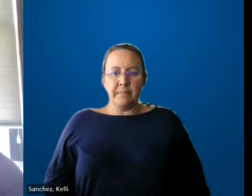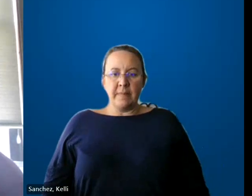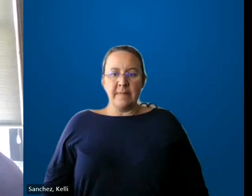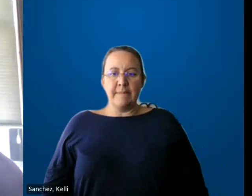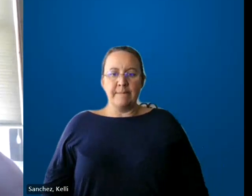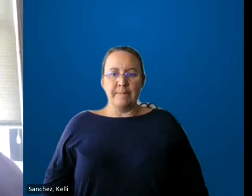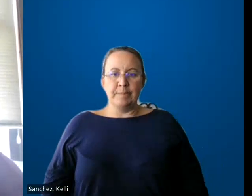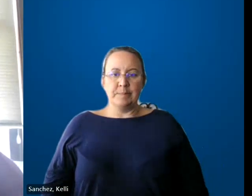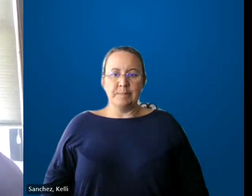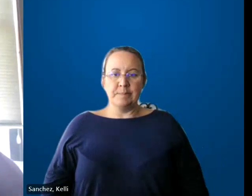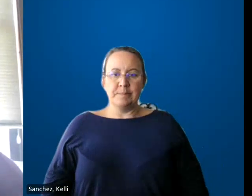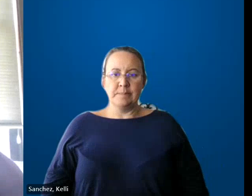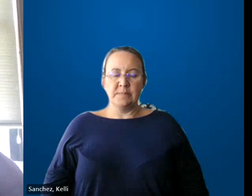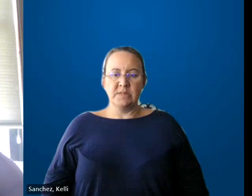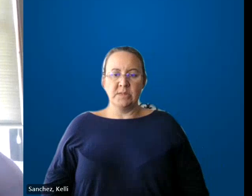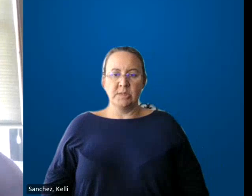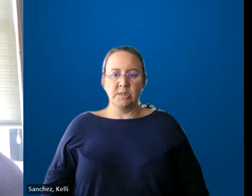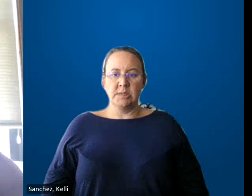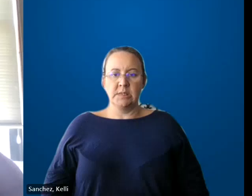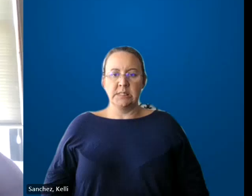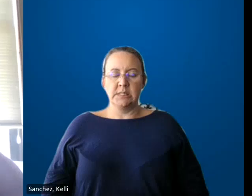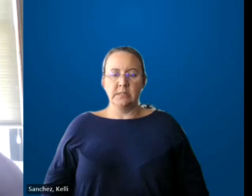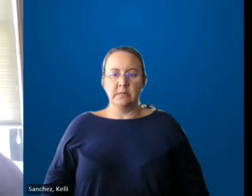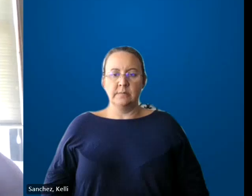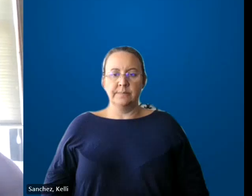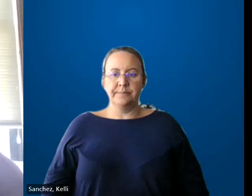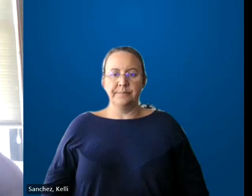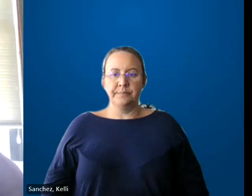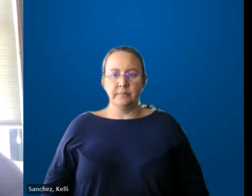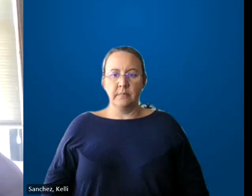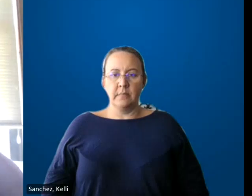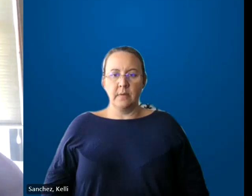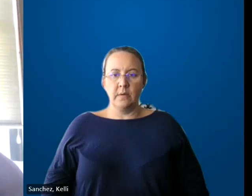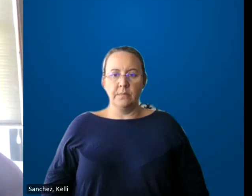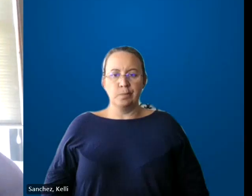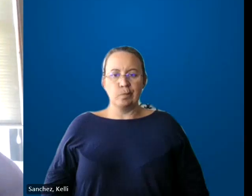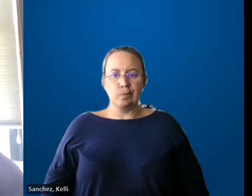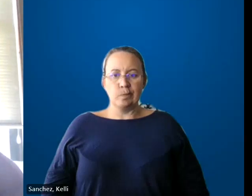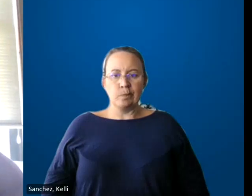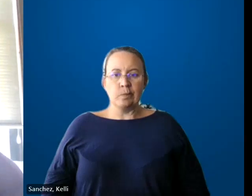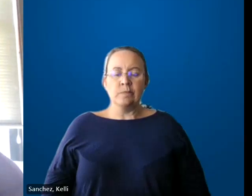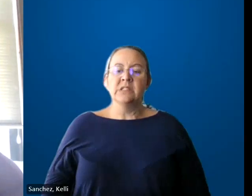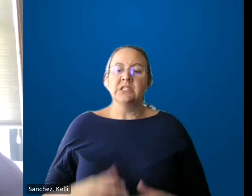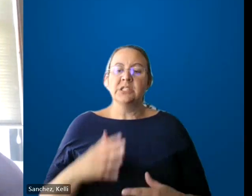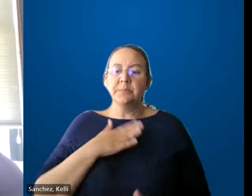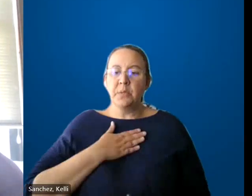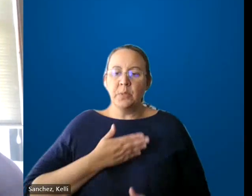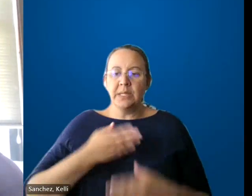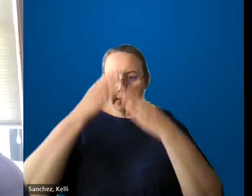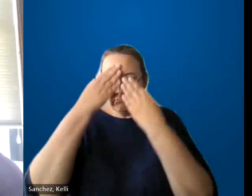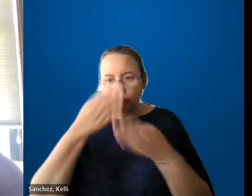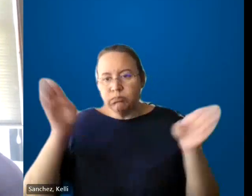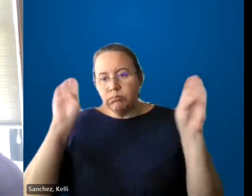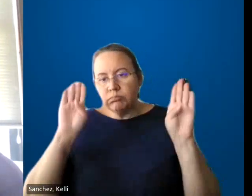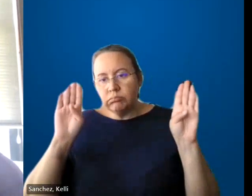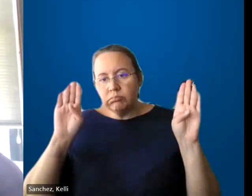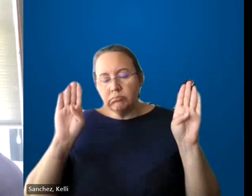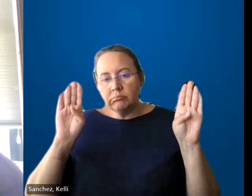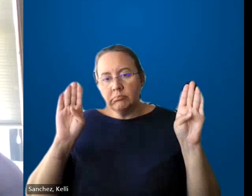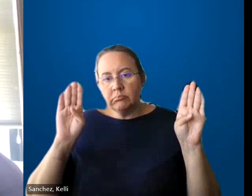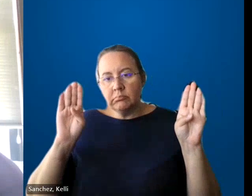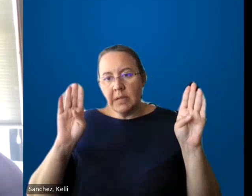Just be willing to look past your visual prejudices and hire